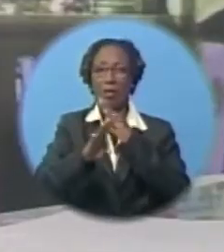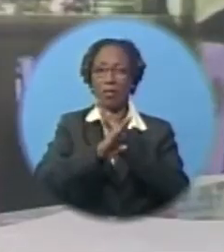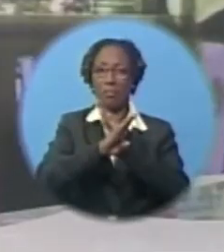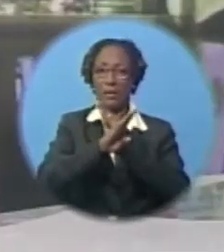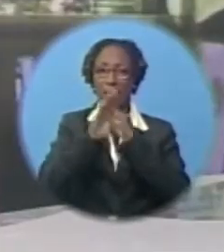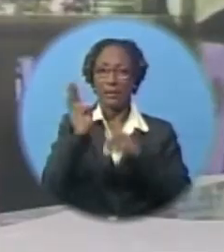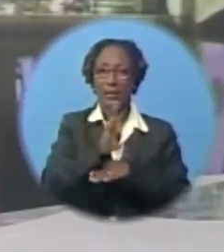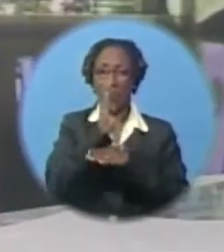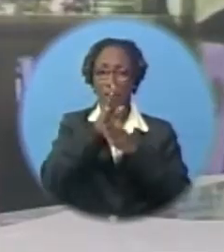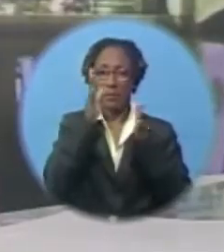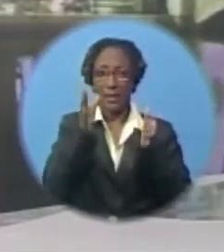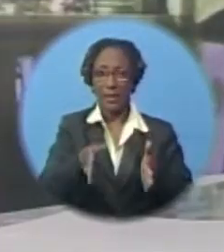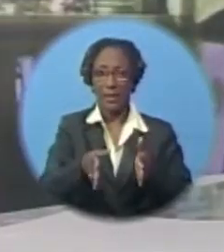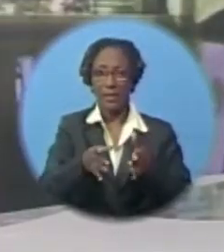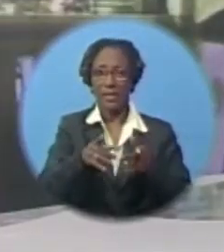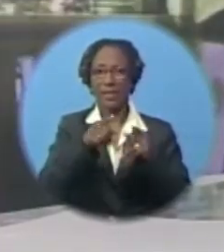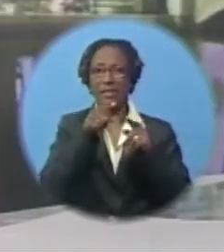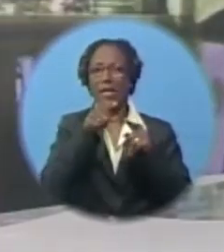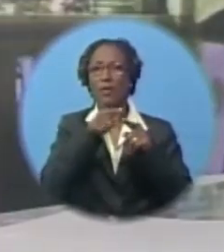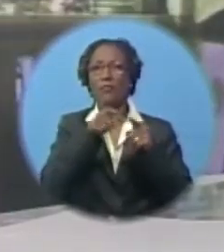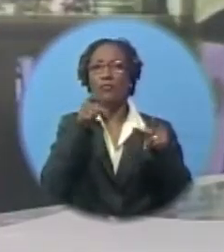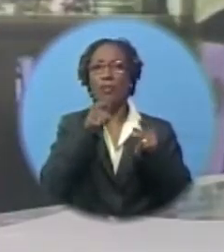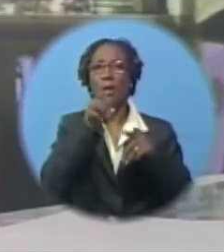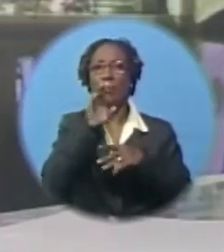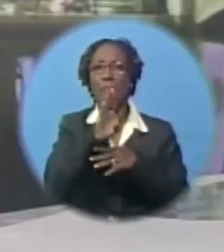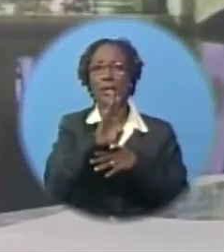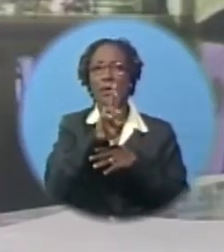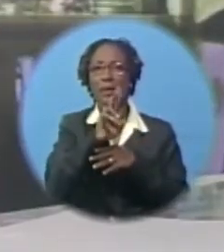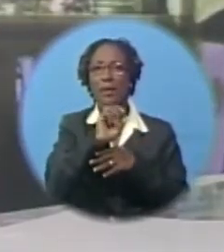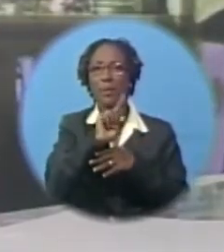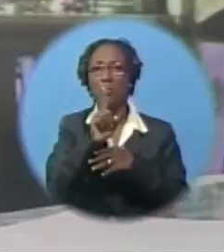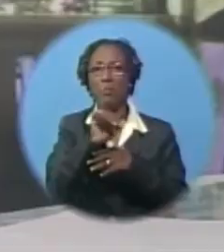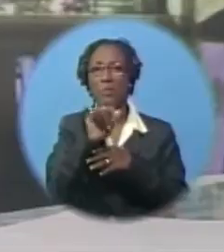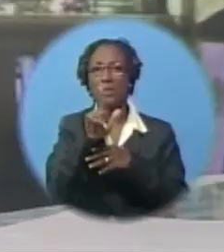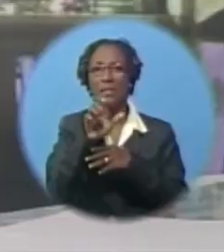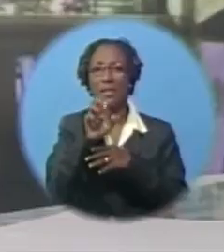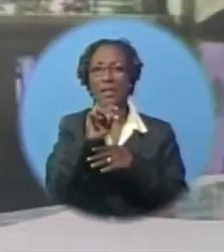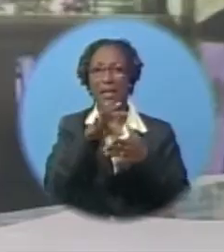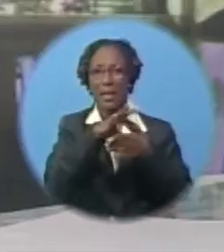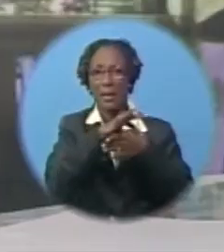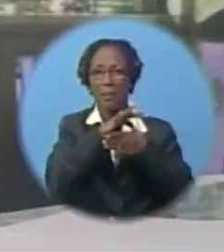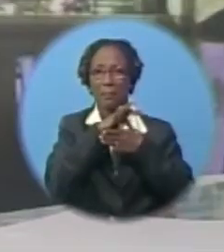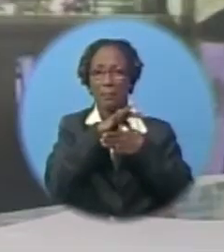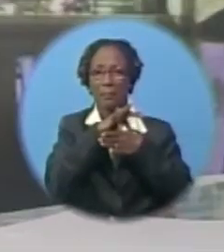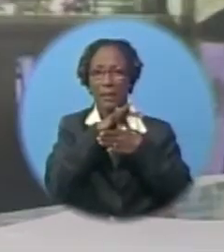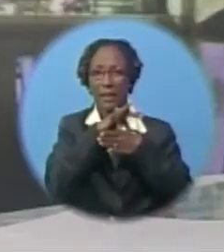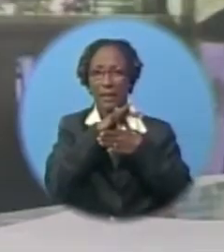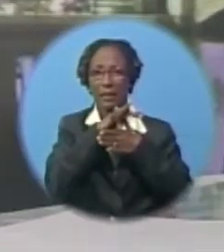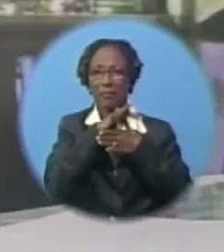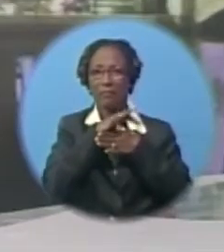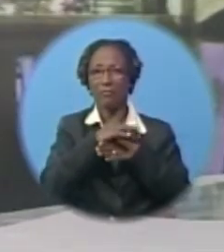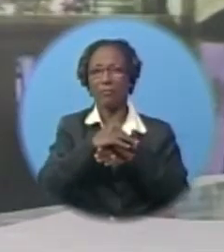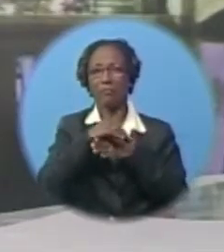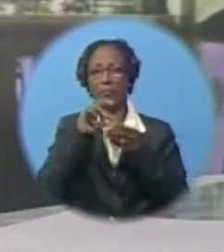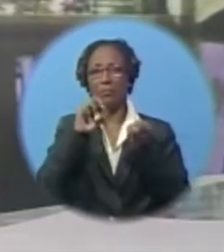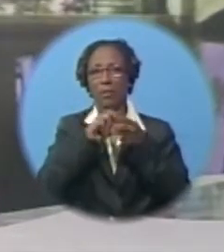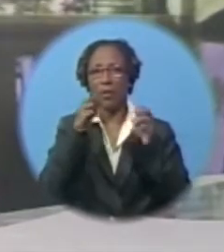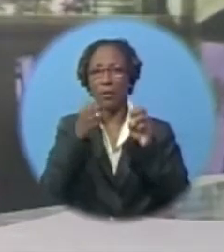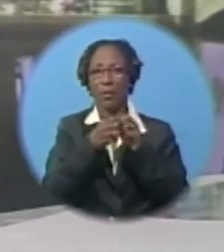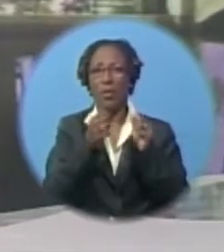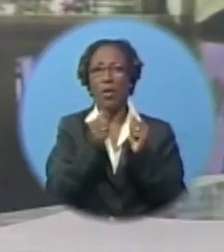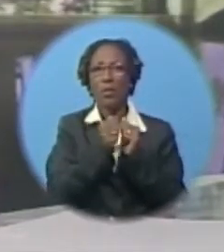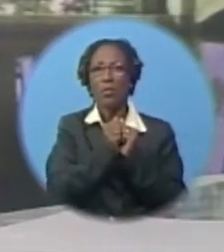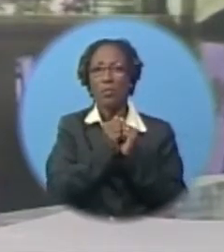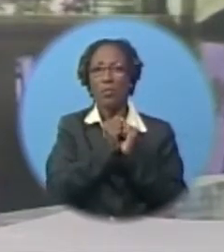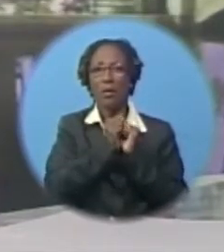Barbadian consumers in the wake of a Brazilian beef scandal that may have resulted in tainted corned beef being imported here. They've